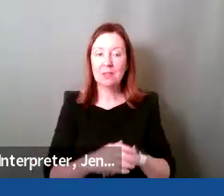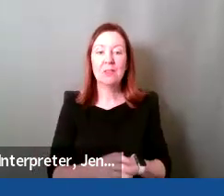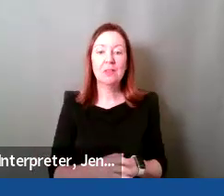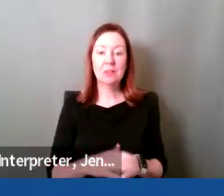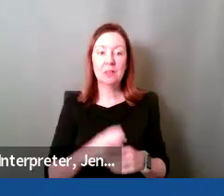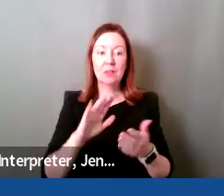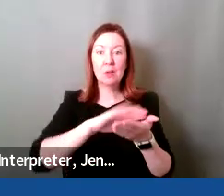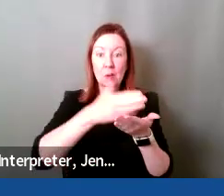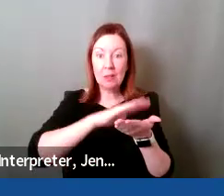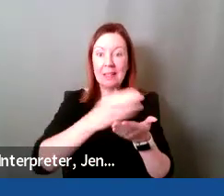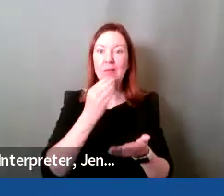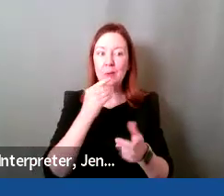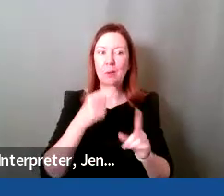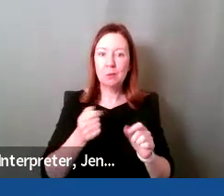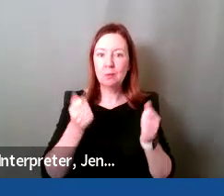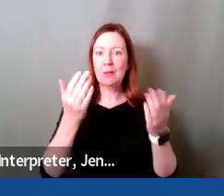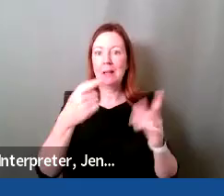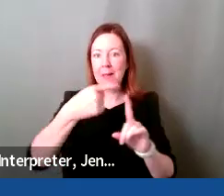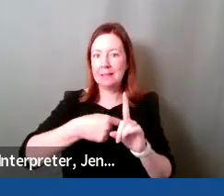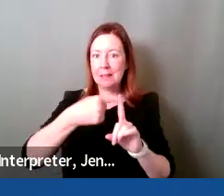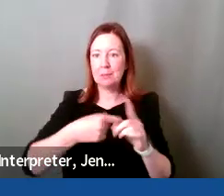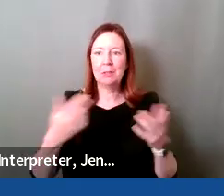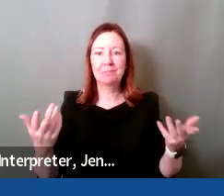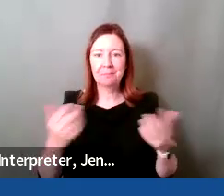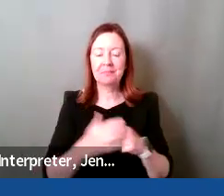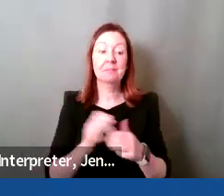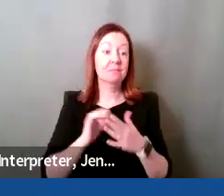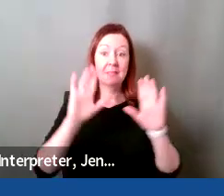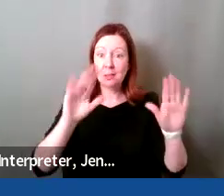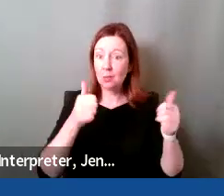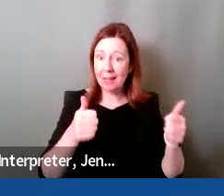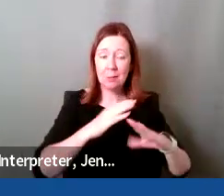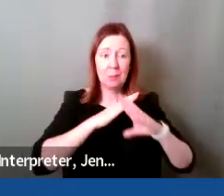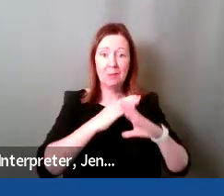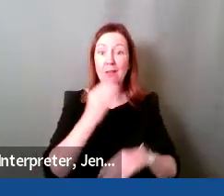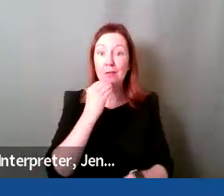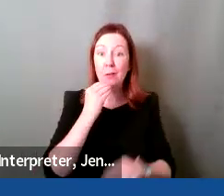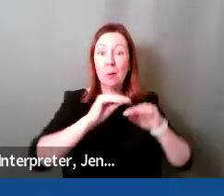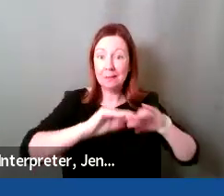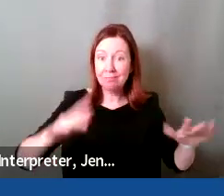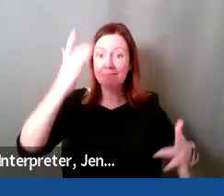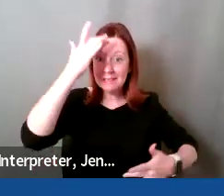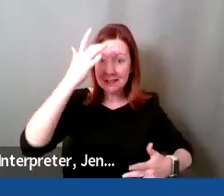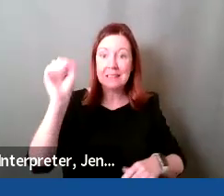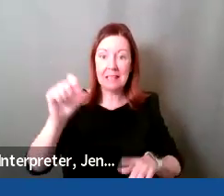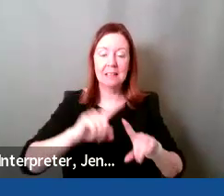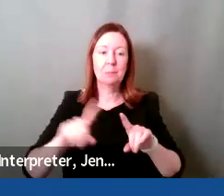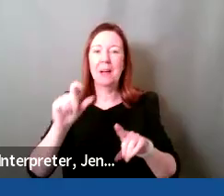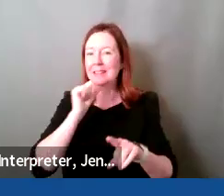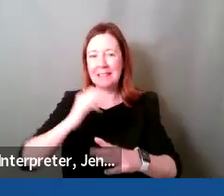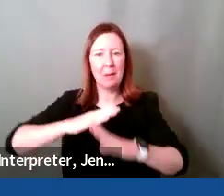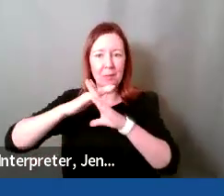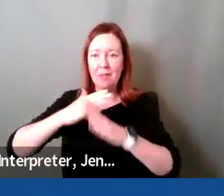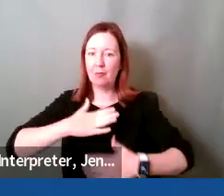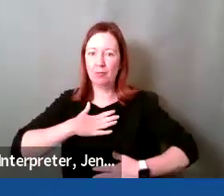is cooking food to the recommended temperature. So that is great to prevent foodborne illnesses, but it is not going to